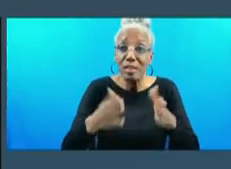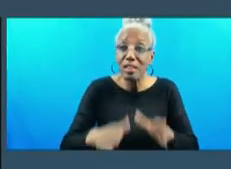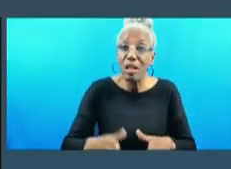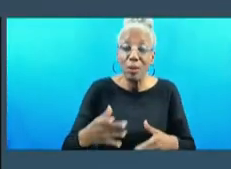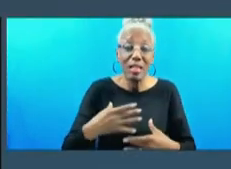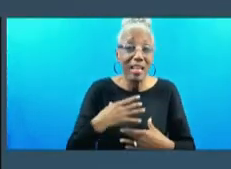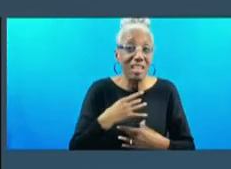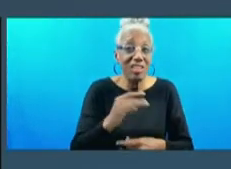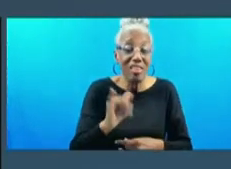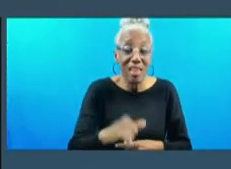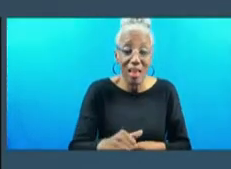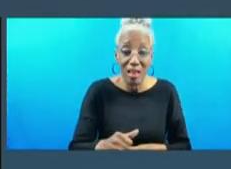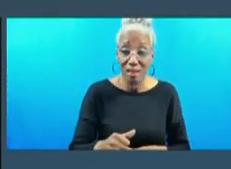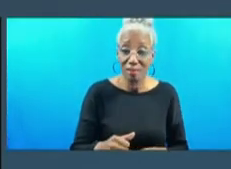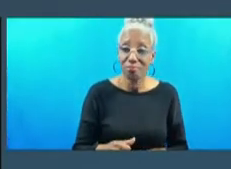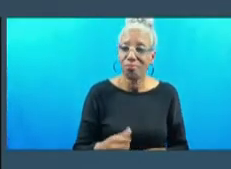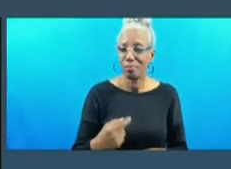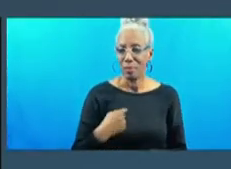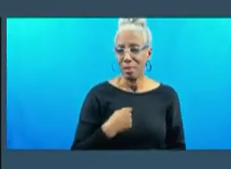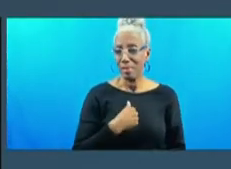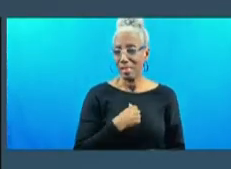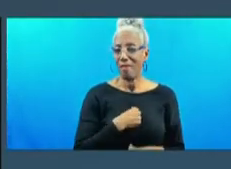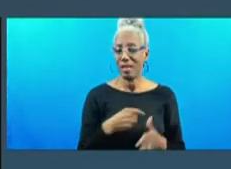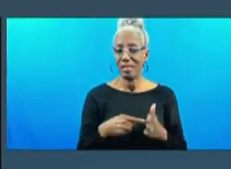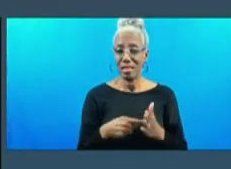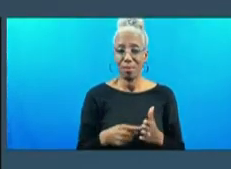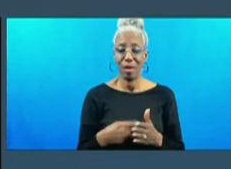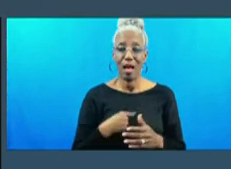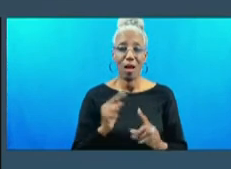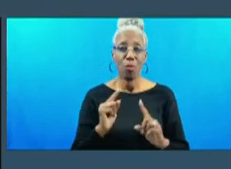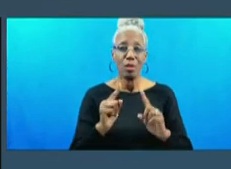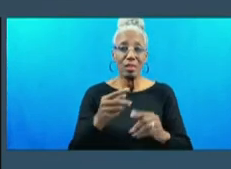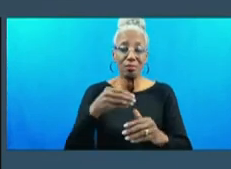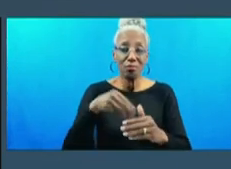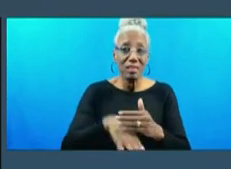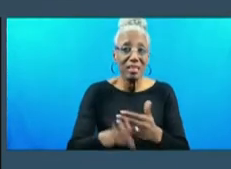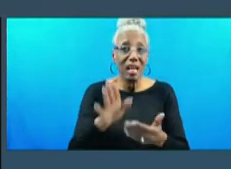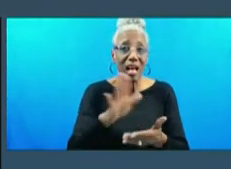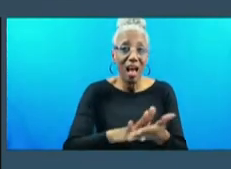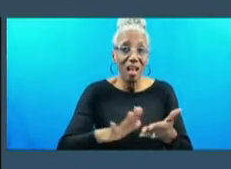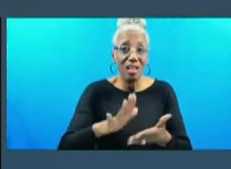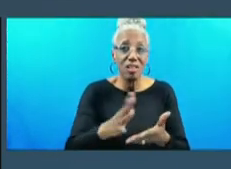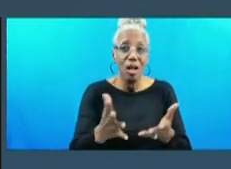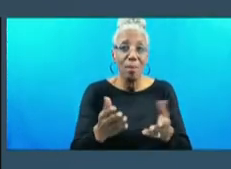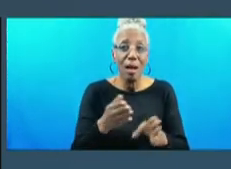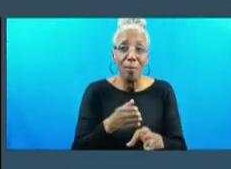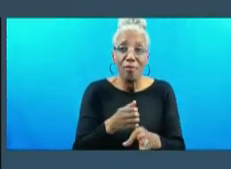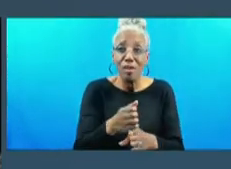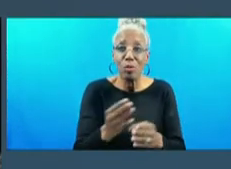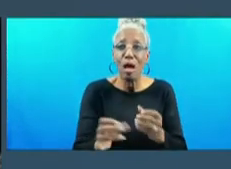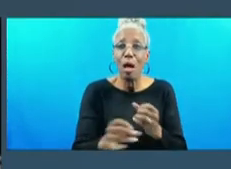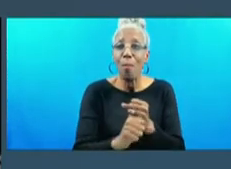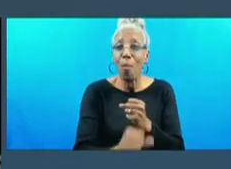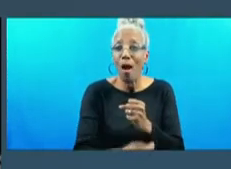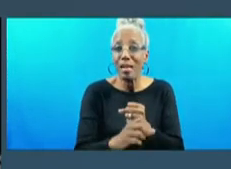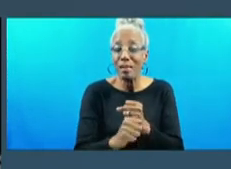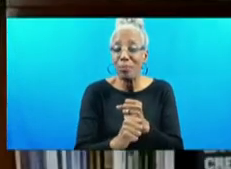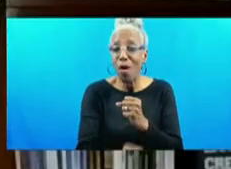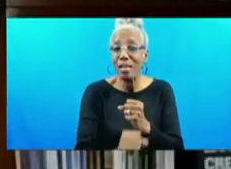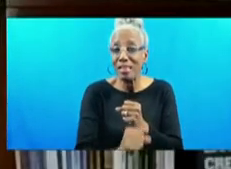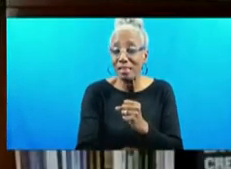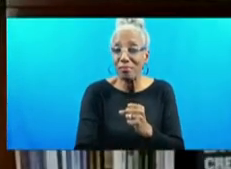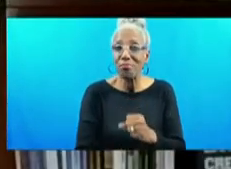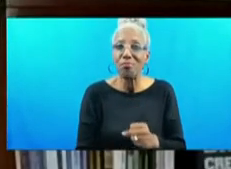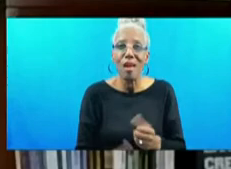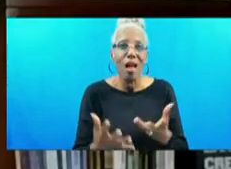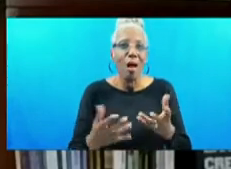college thinking that I wanted to go into marketing. I wanted to make lots of money. I said I was going to have fun, get dressed up, you know, do